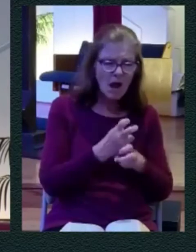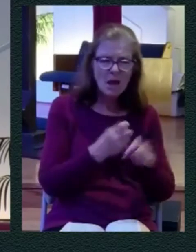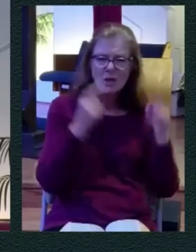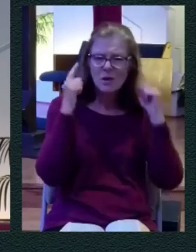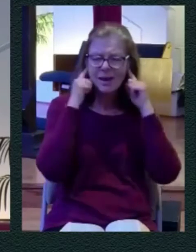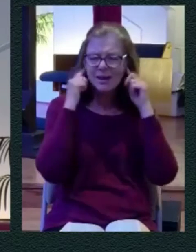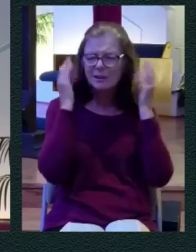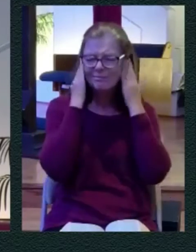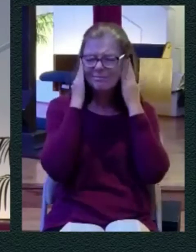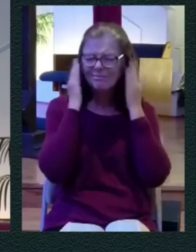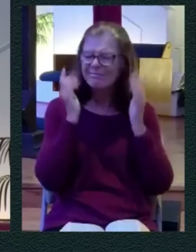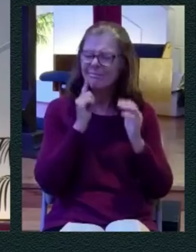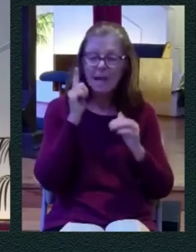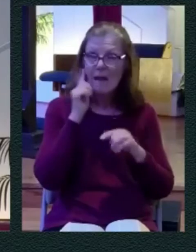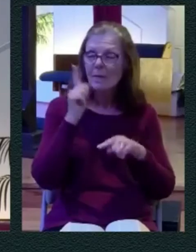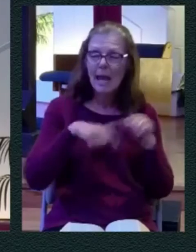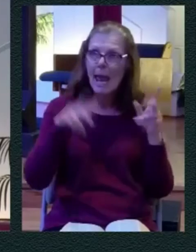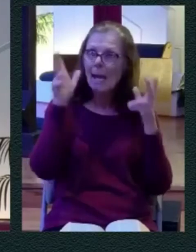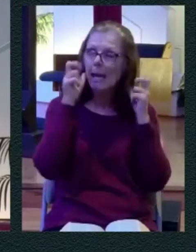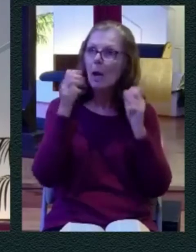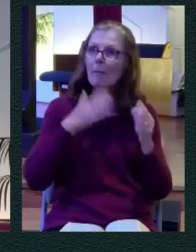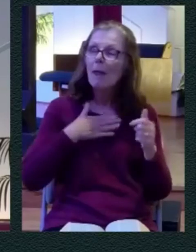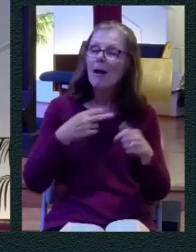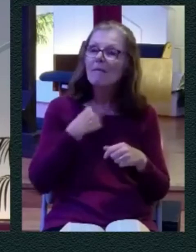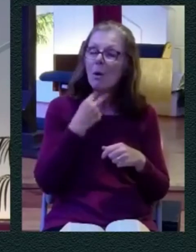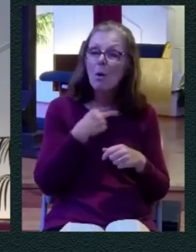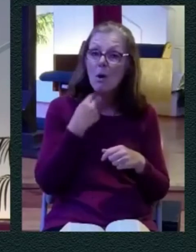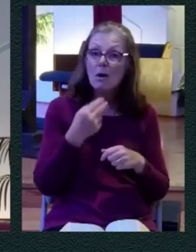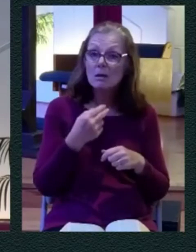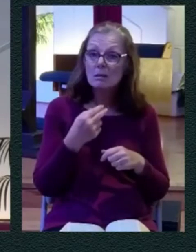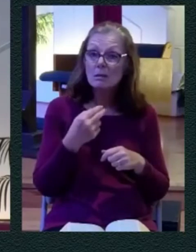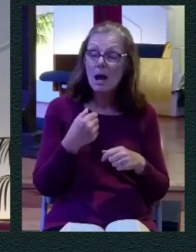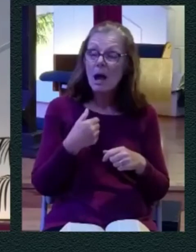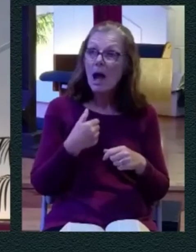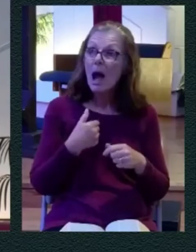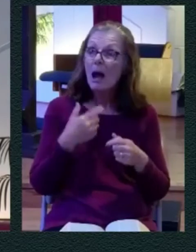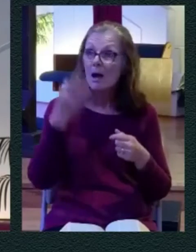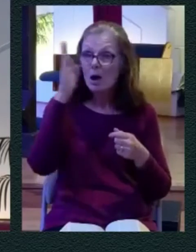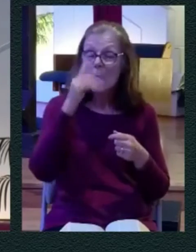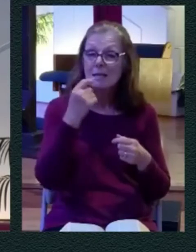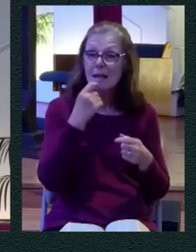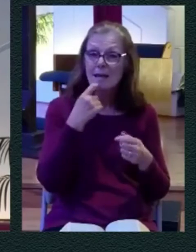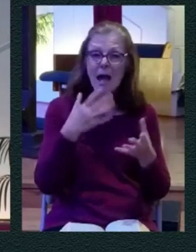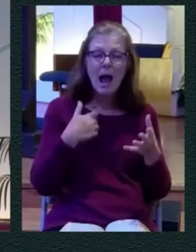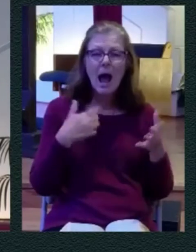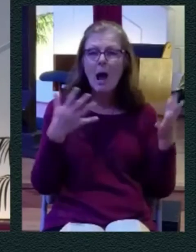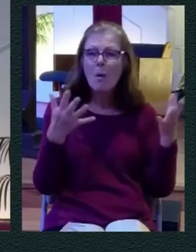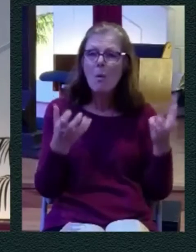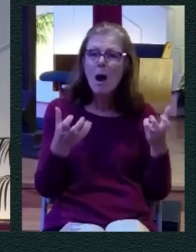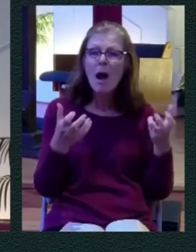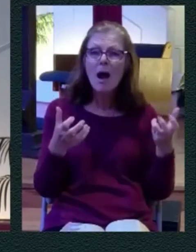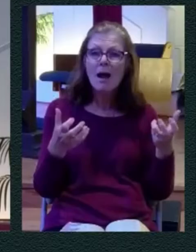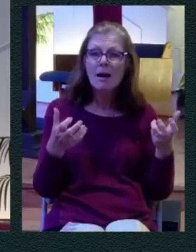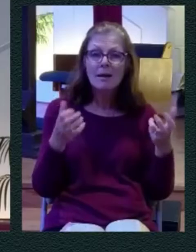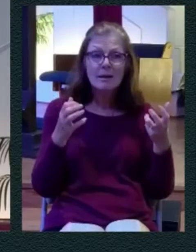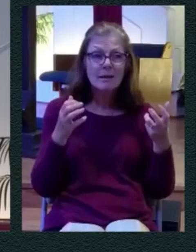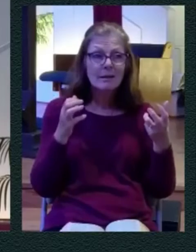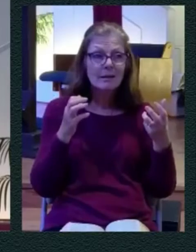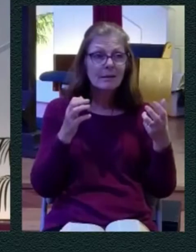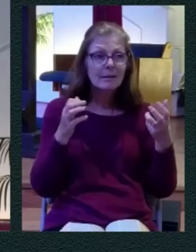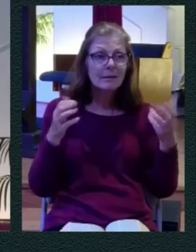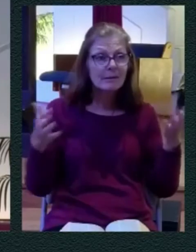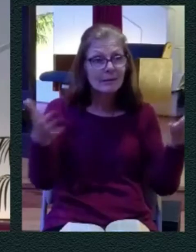have to make it hard for you because I long to turn you and bring you back to